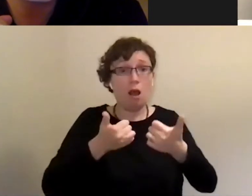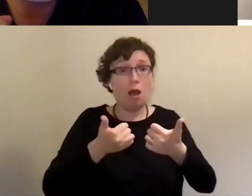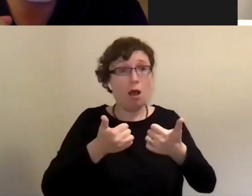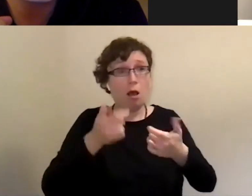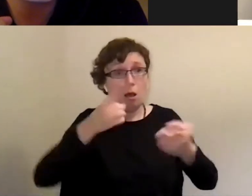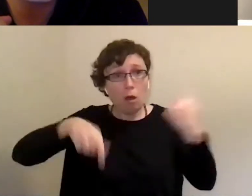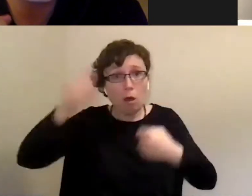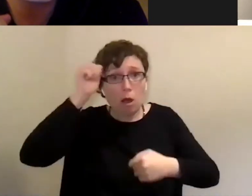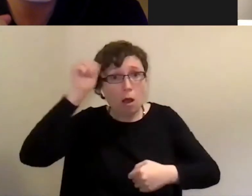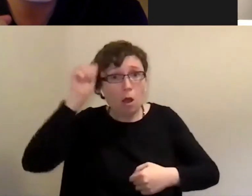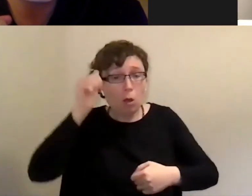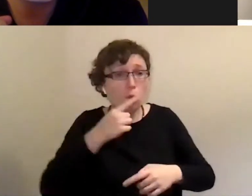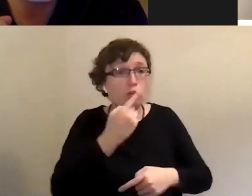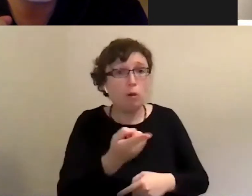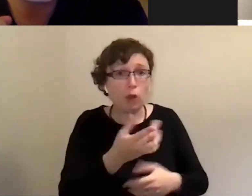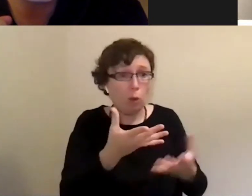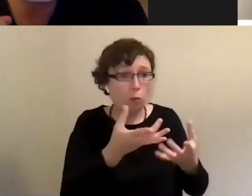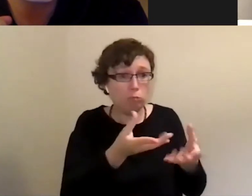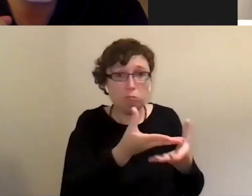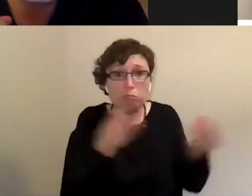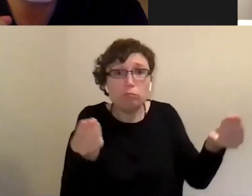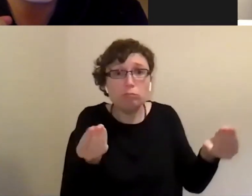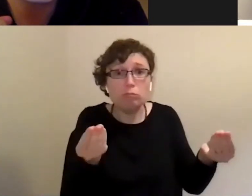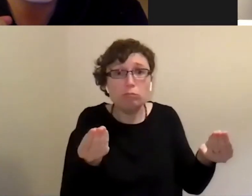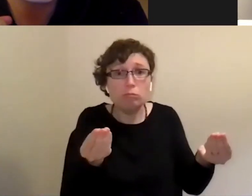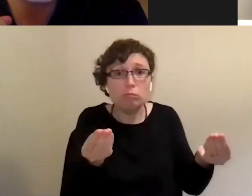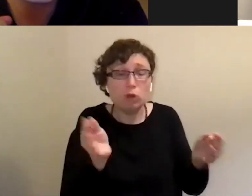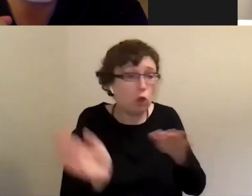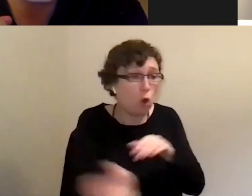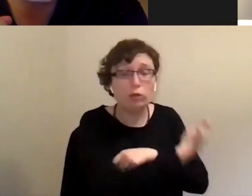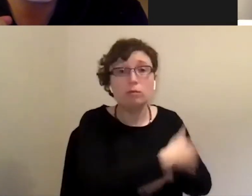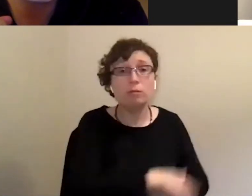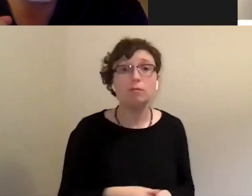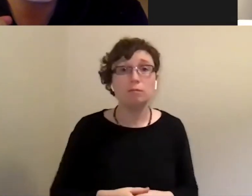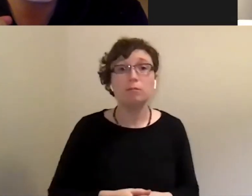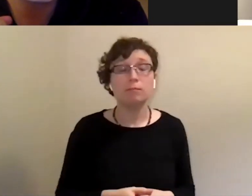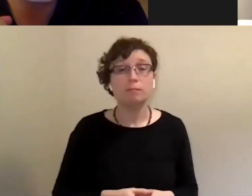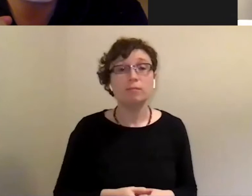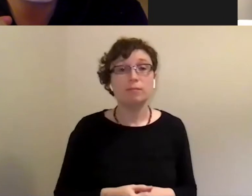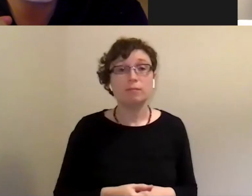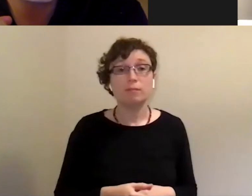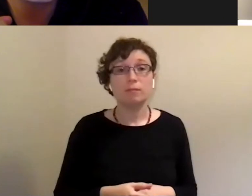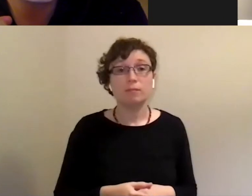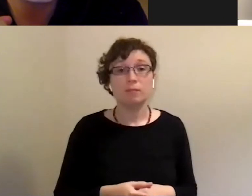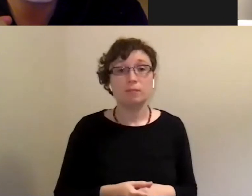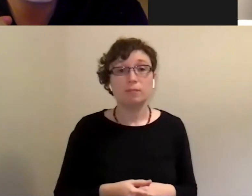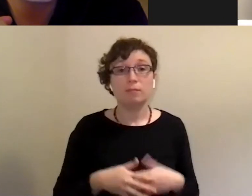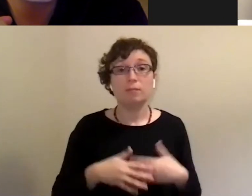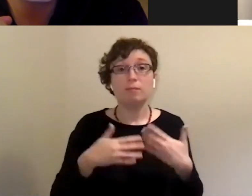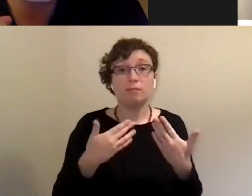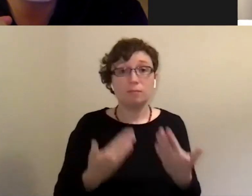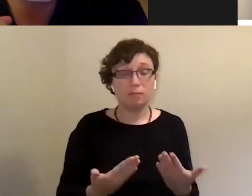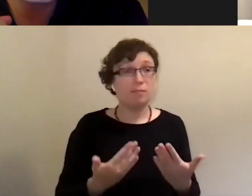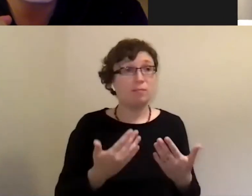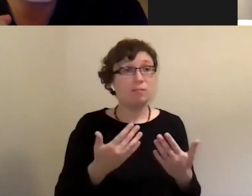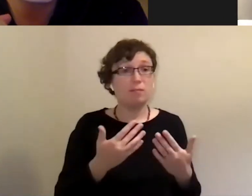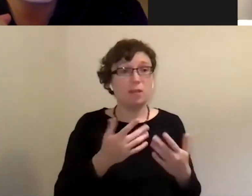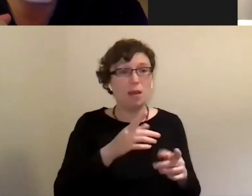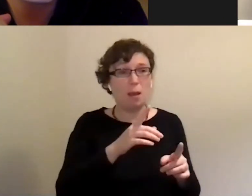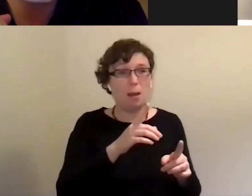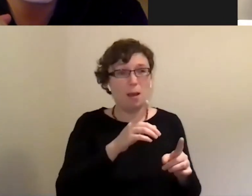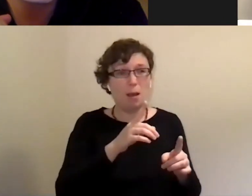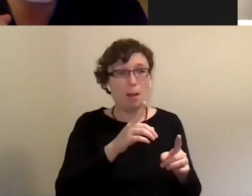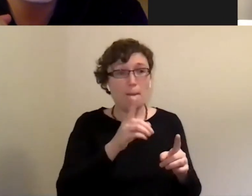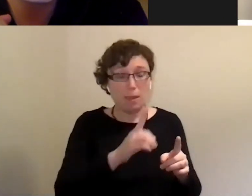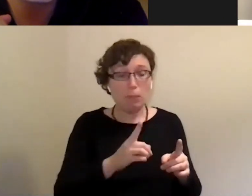treated differently because of the way you look or because of the way you act is part of many people's everyday life, and